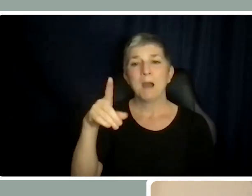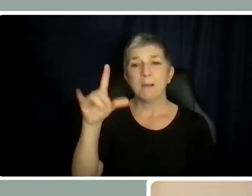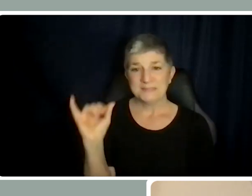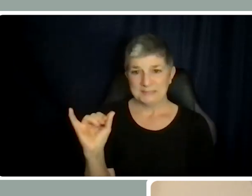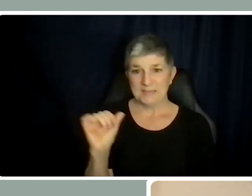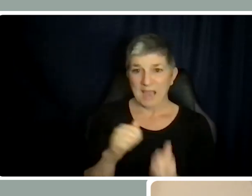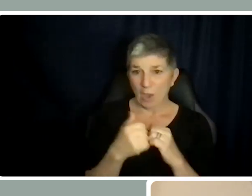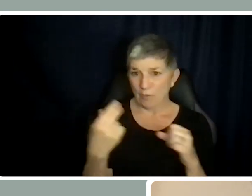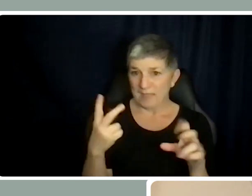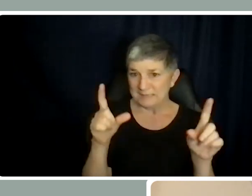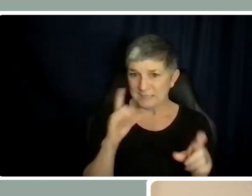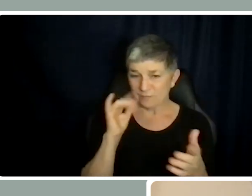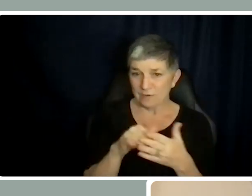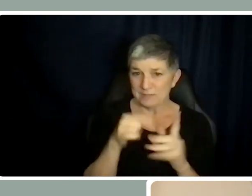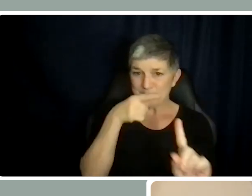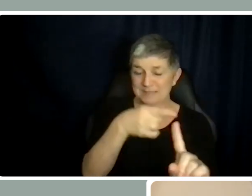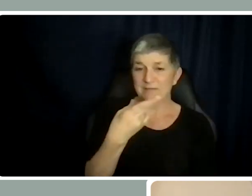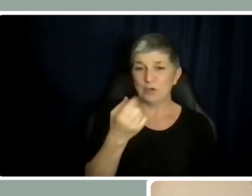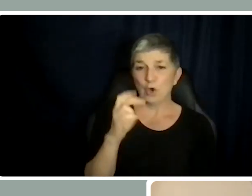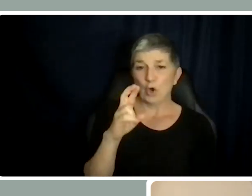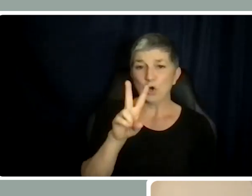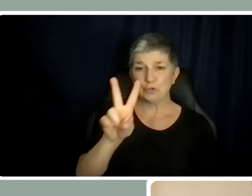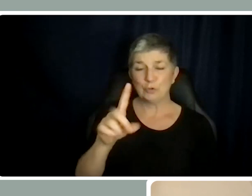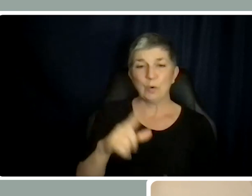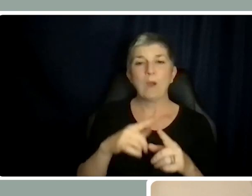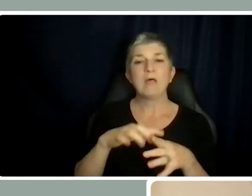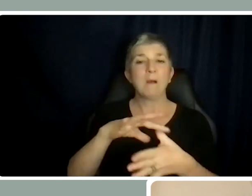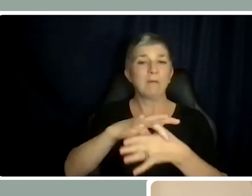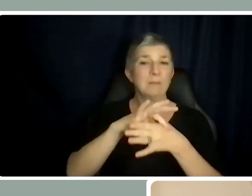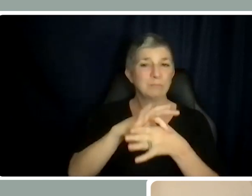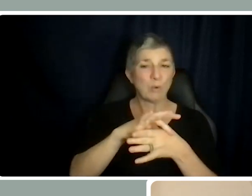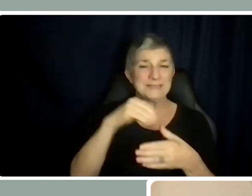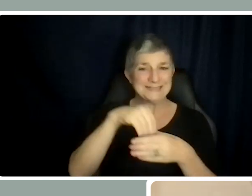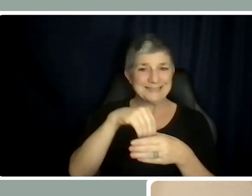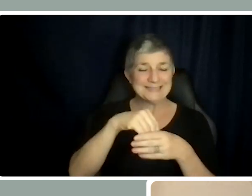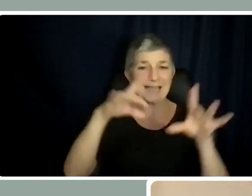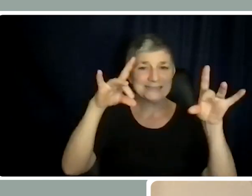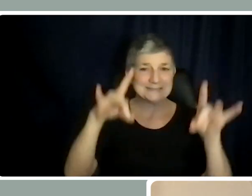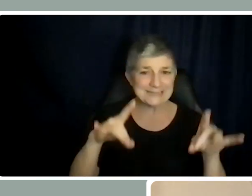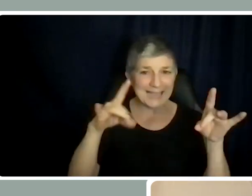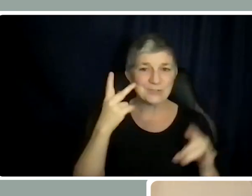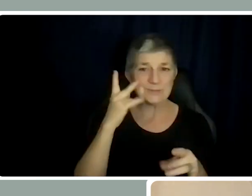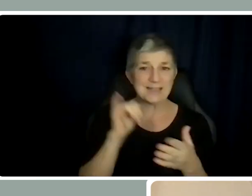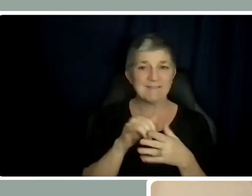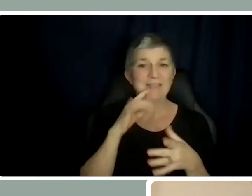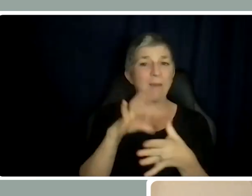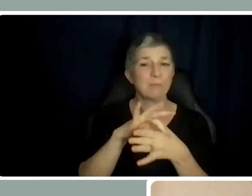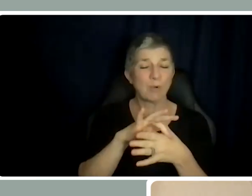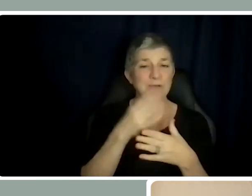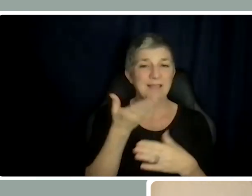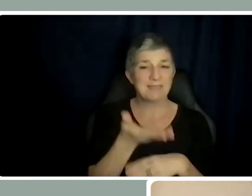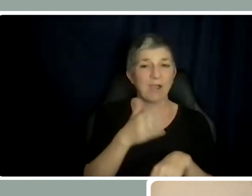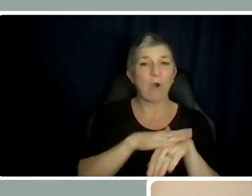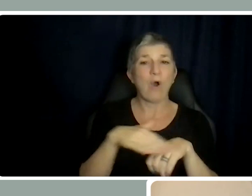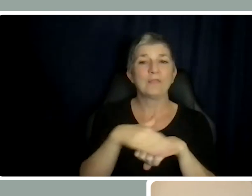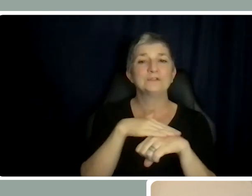the HER2 is they'll stain the protein to see if that HER2 protein is present on the surface of the